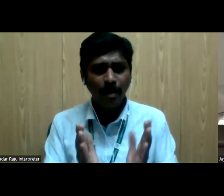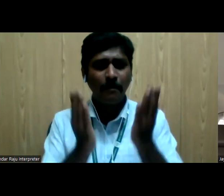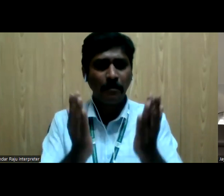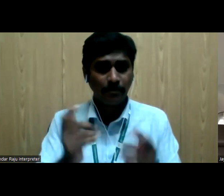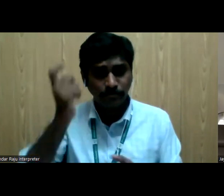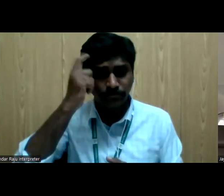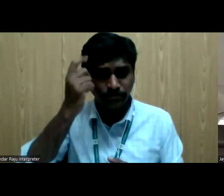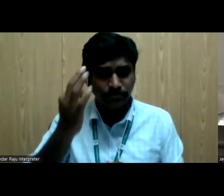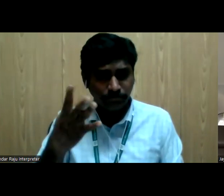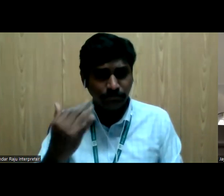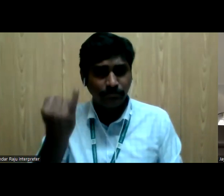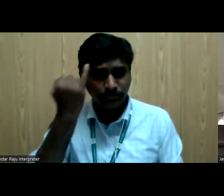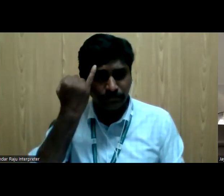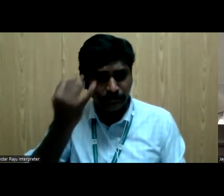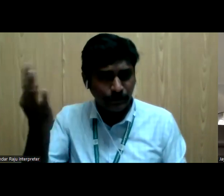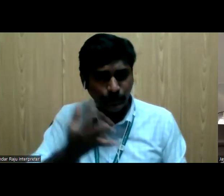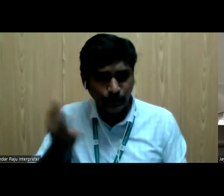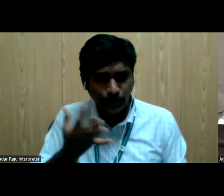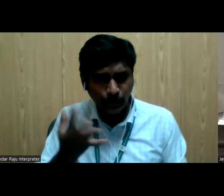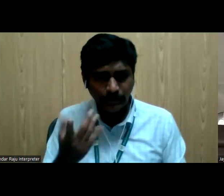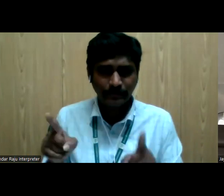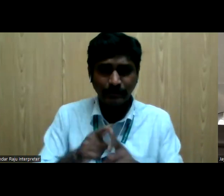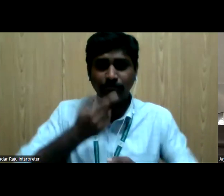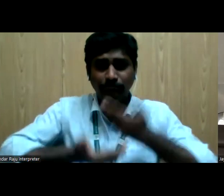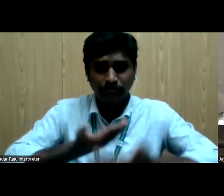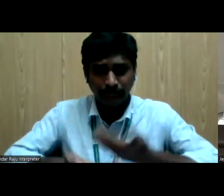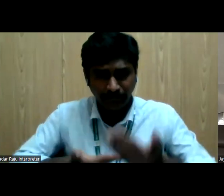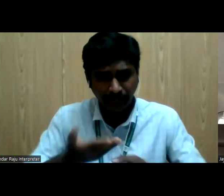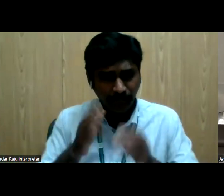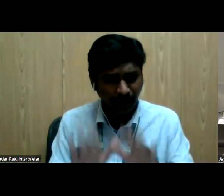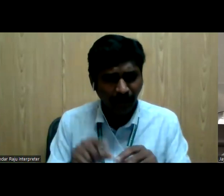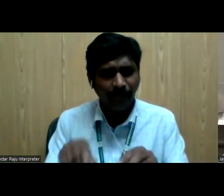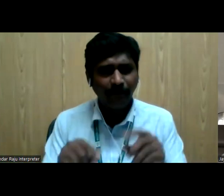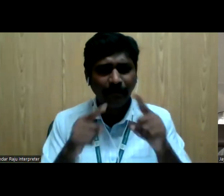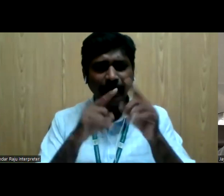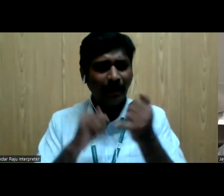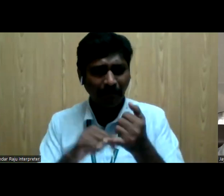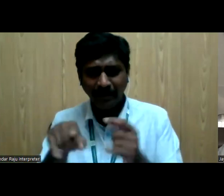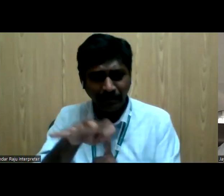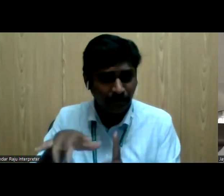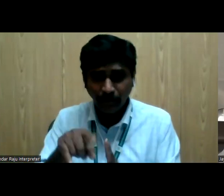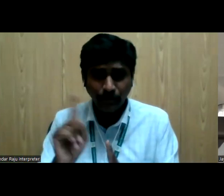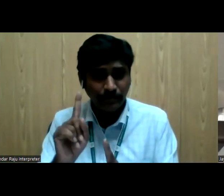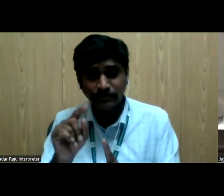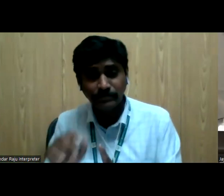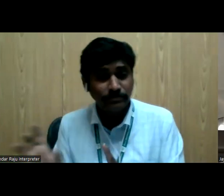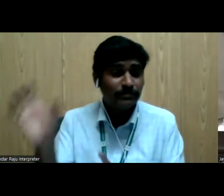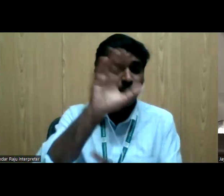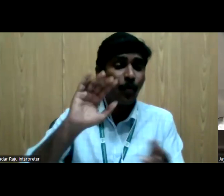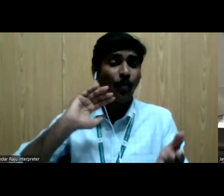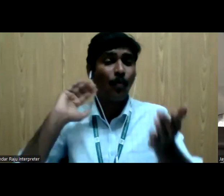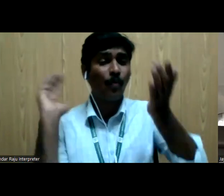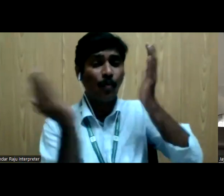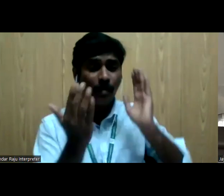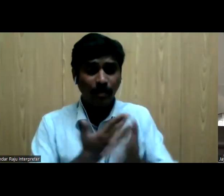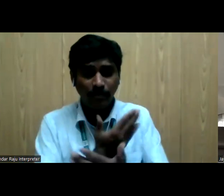best innovators, the best entrepreneurs, not just from Hyderabad or Telangana, but from the country, from the world actually, to participate